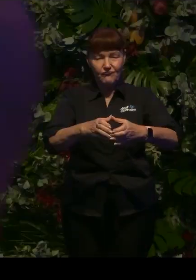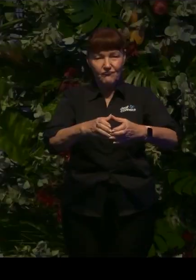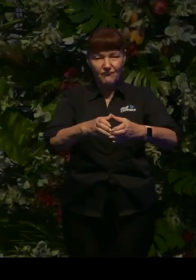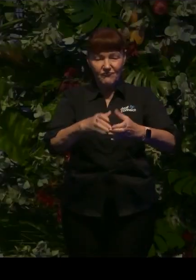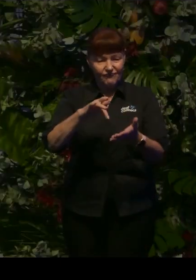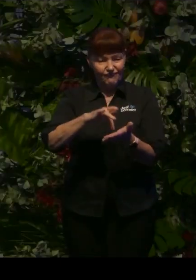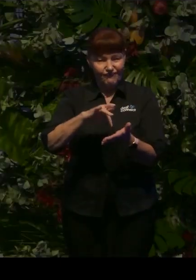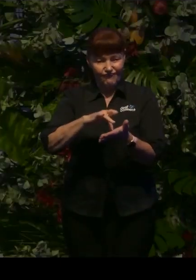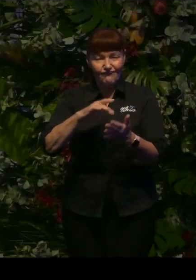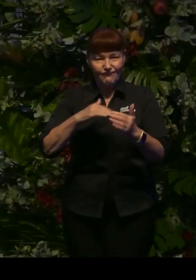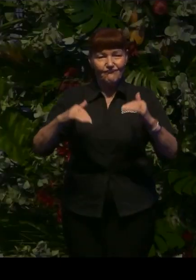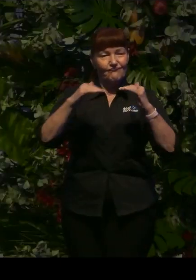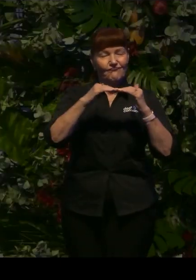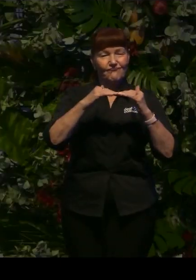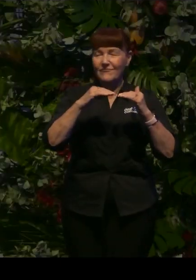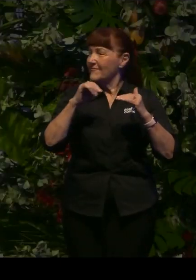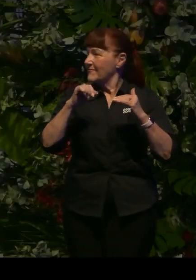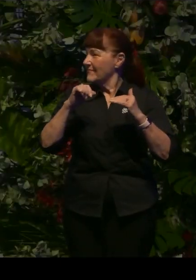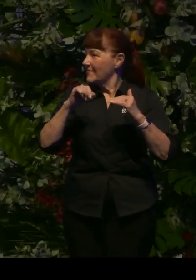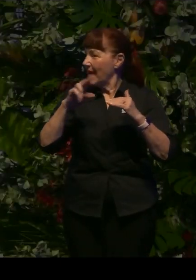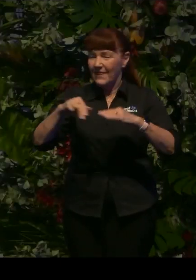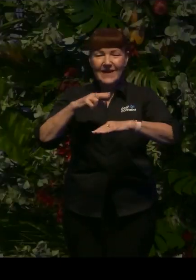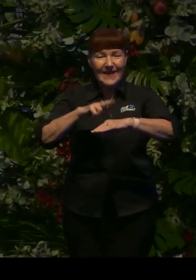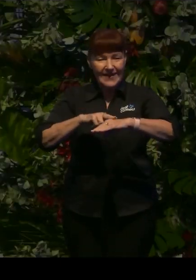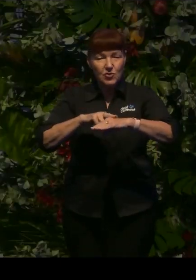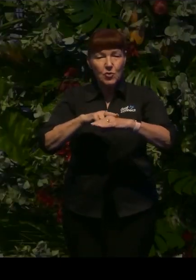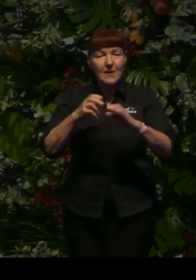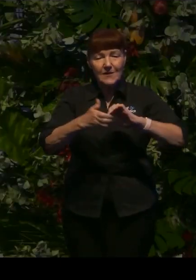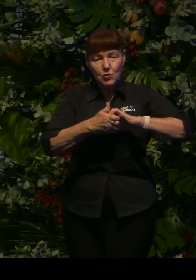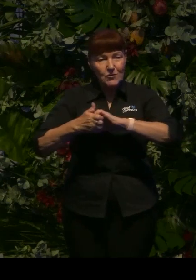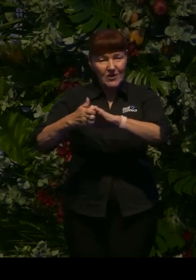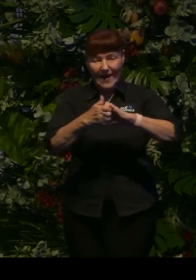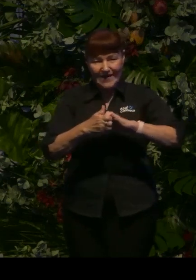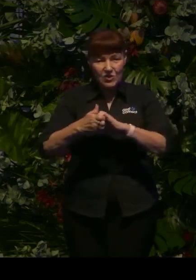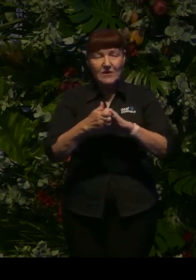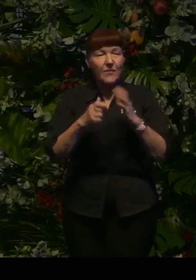Social Justice at the National Education Association in the US. Welcome.